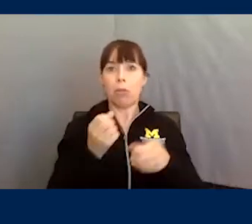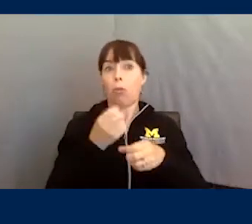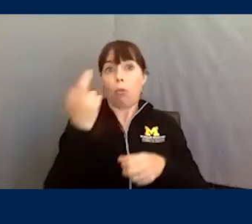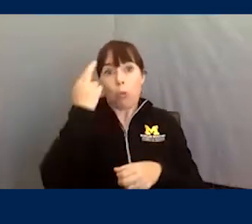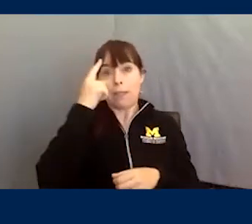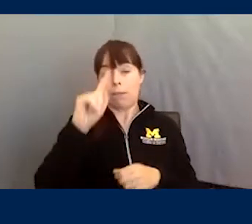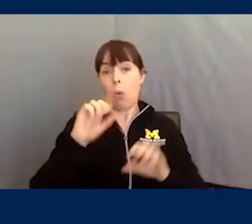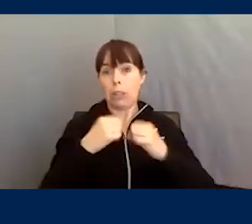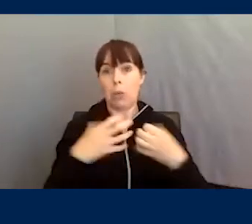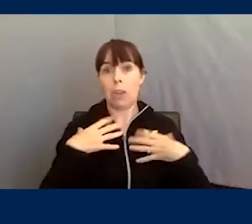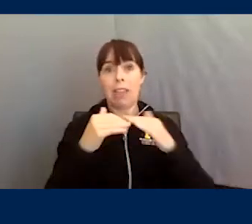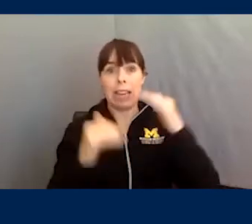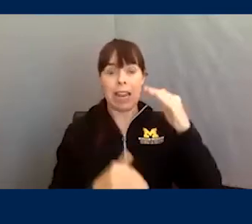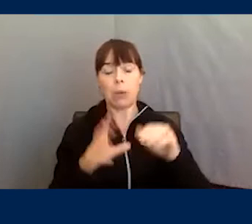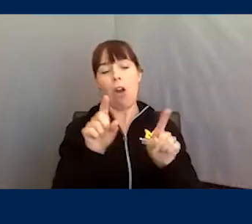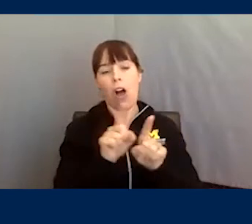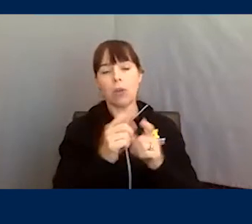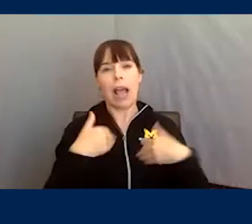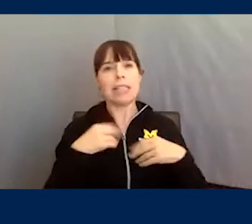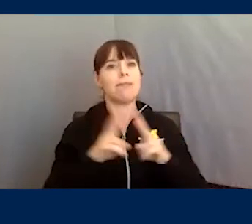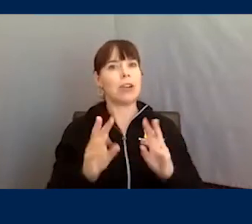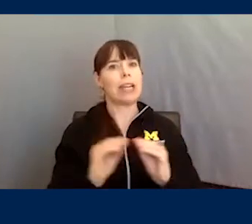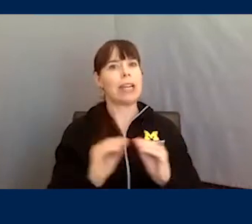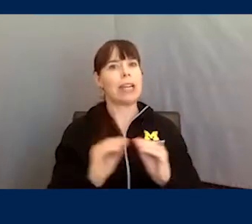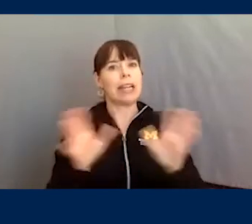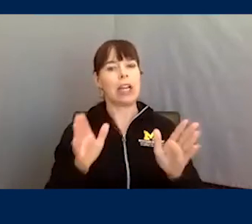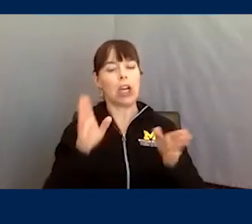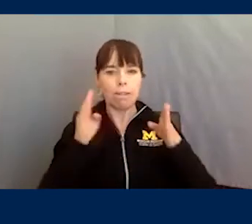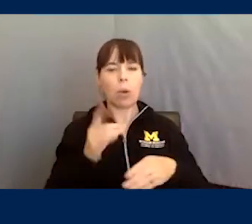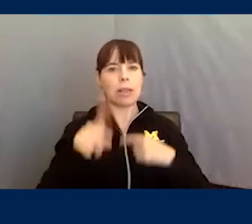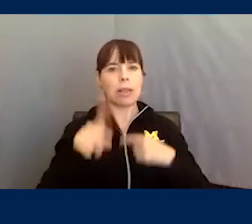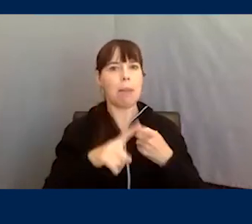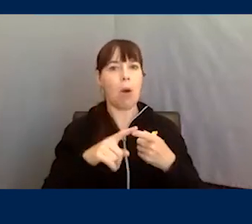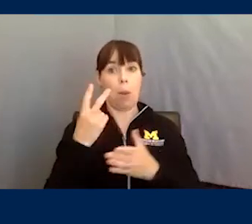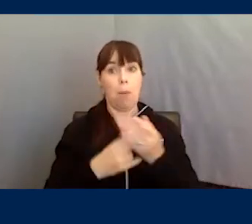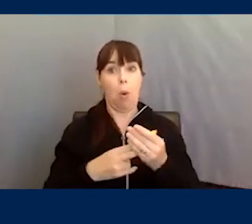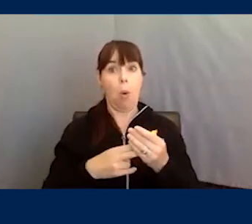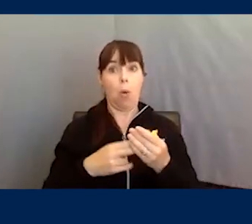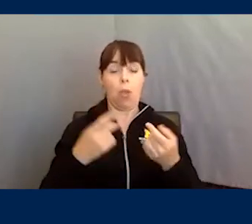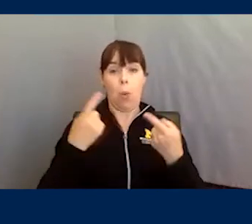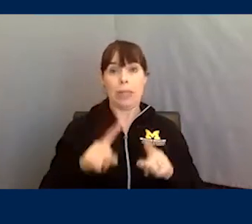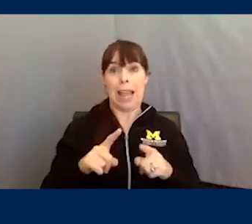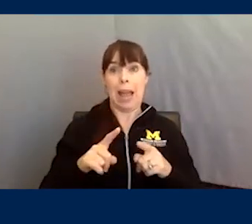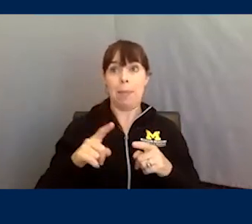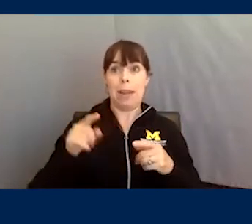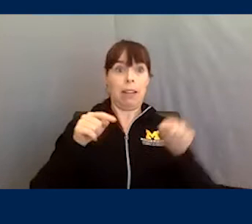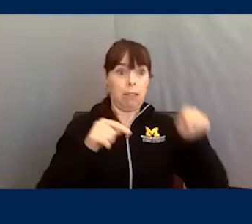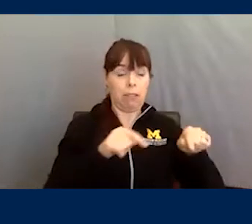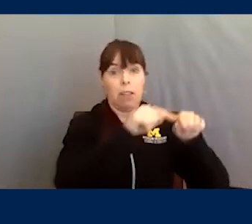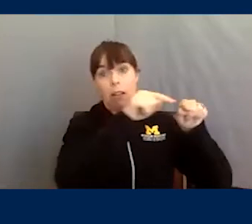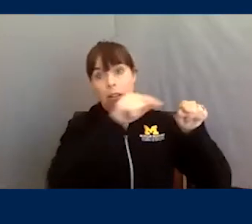health inequity, and also has a very clear focus on both the upstream policy drivers